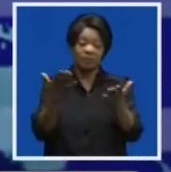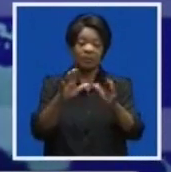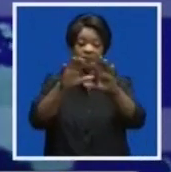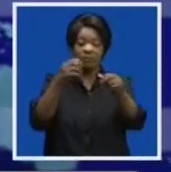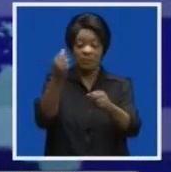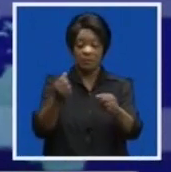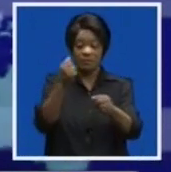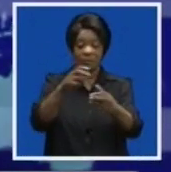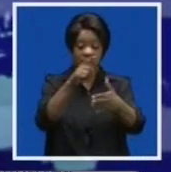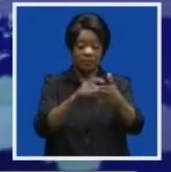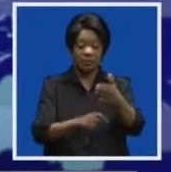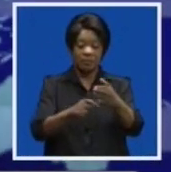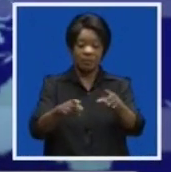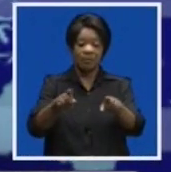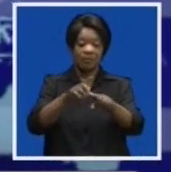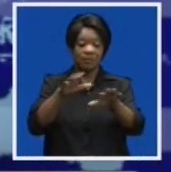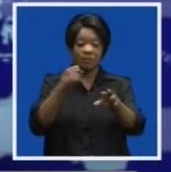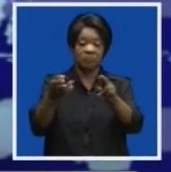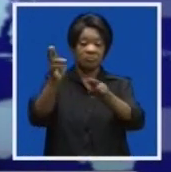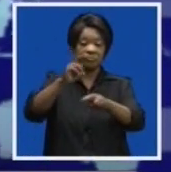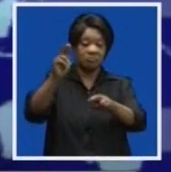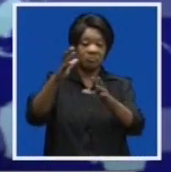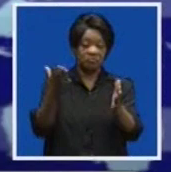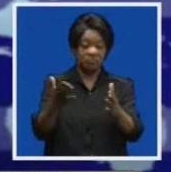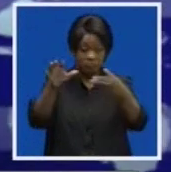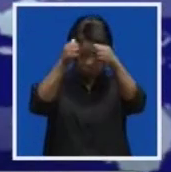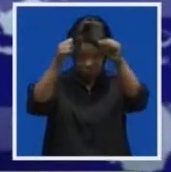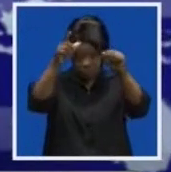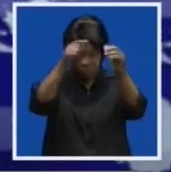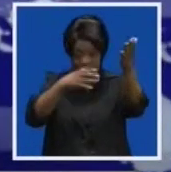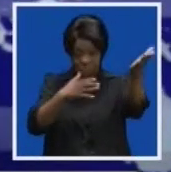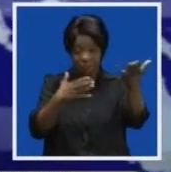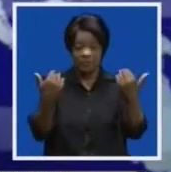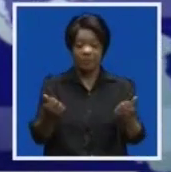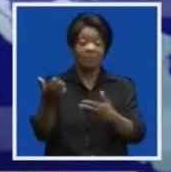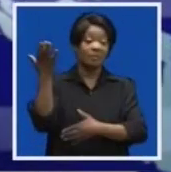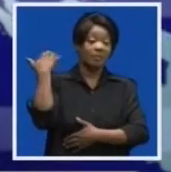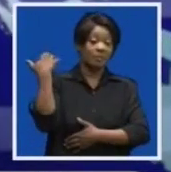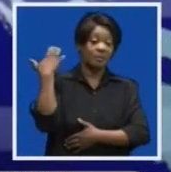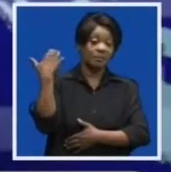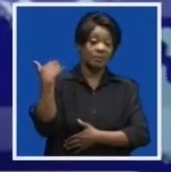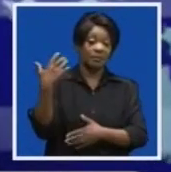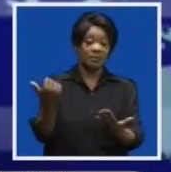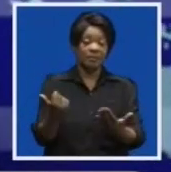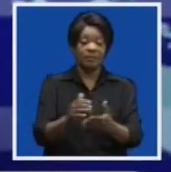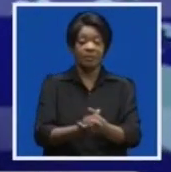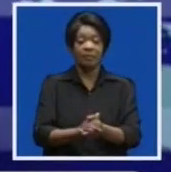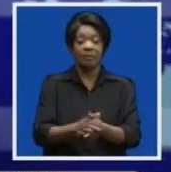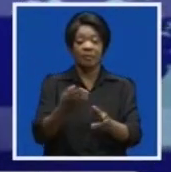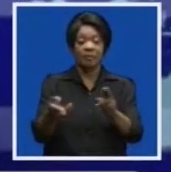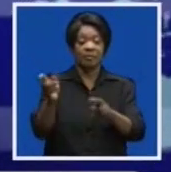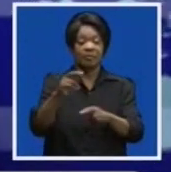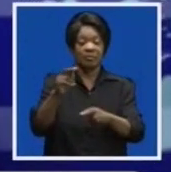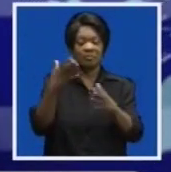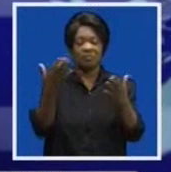meal prices. He told ZNBC News in Lusaka that President Edgar Lungu has in the past few weeks been worried over the increase